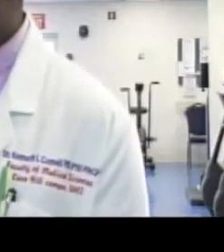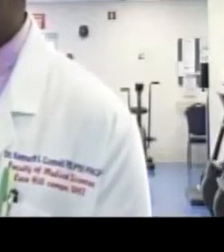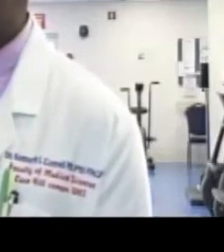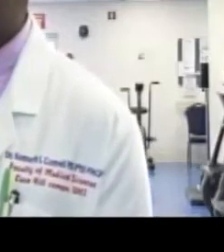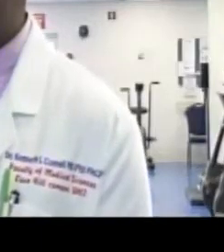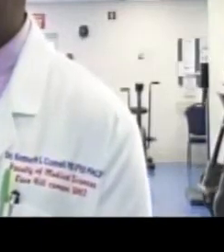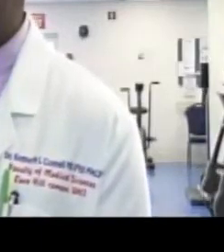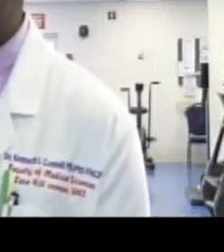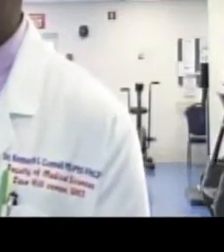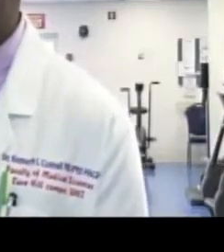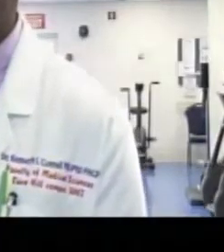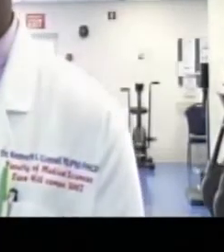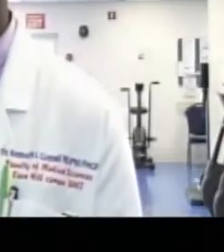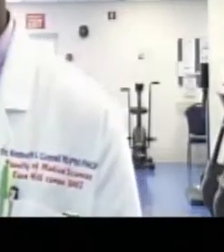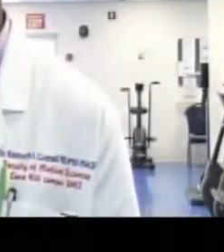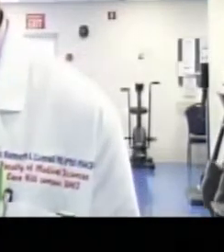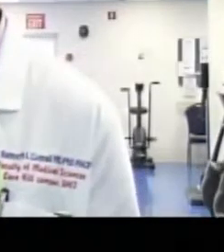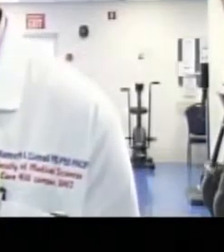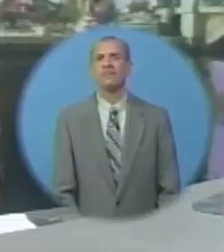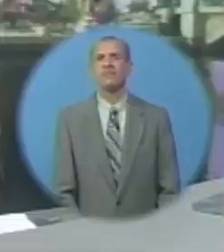much sodium am I consuming?